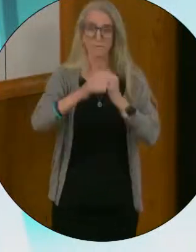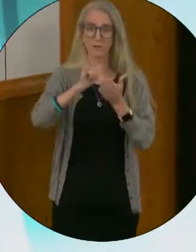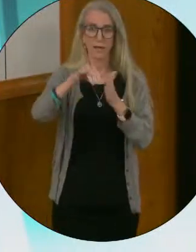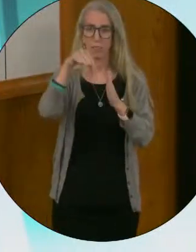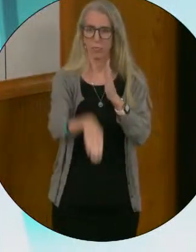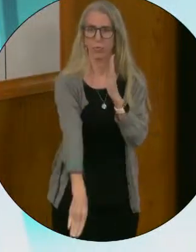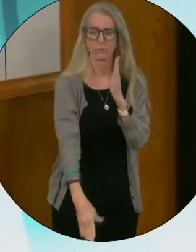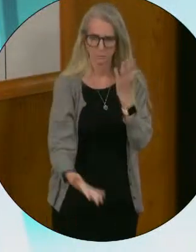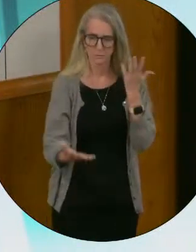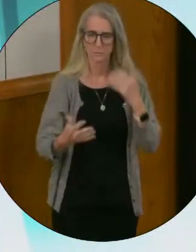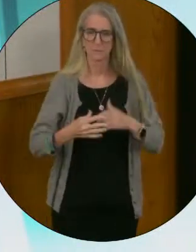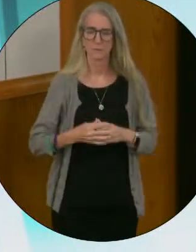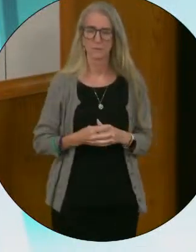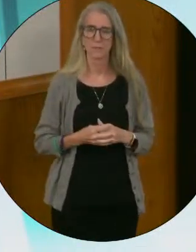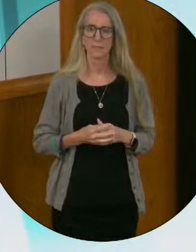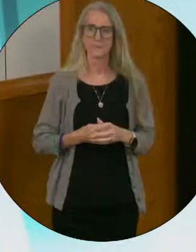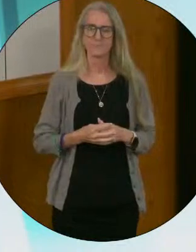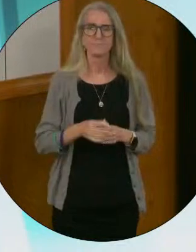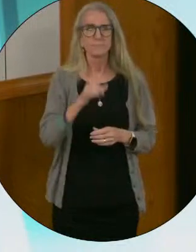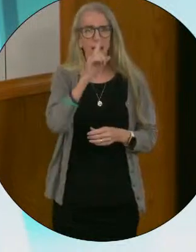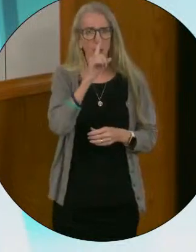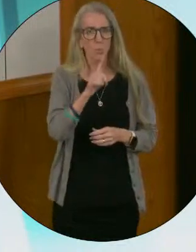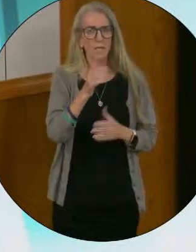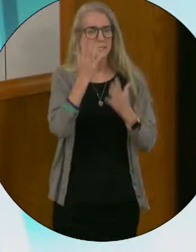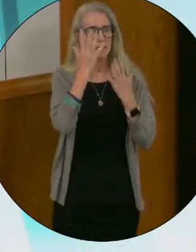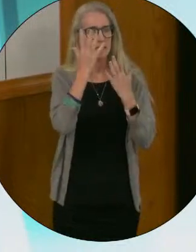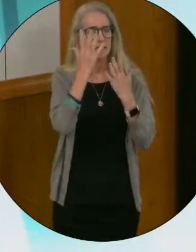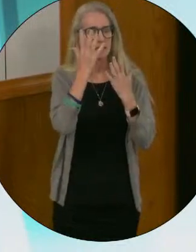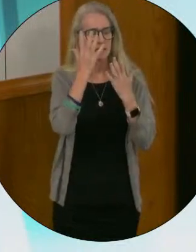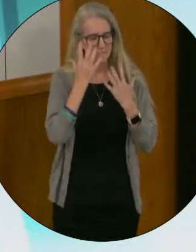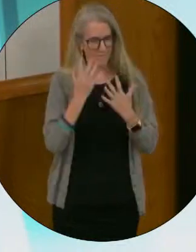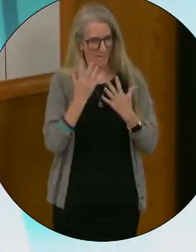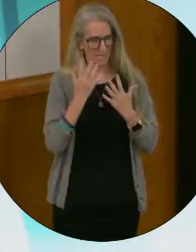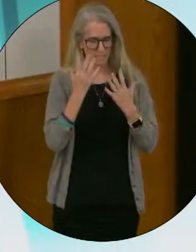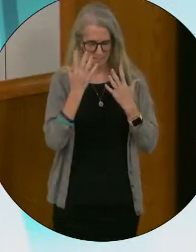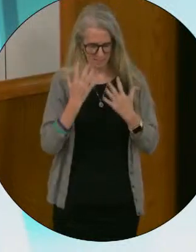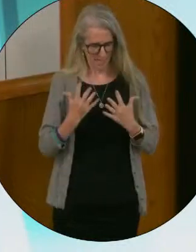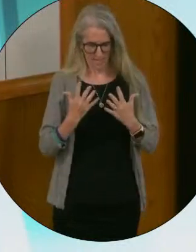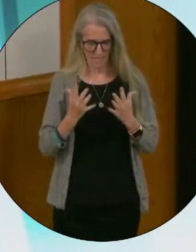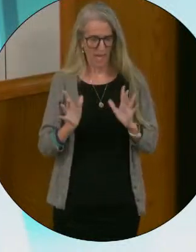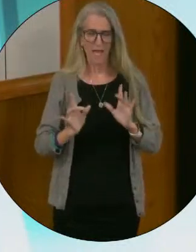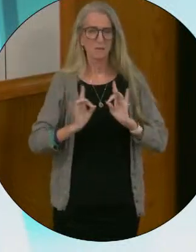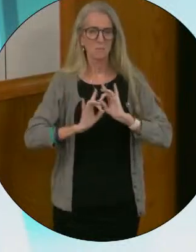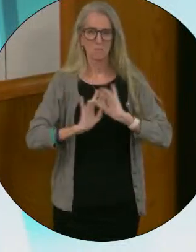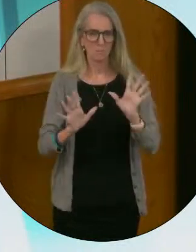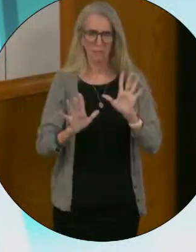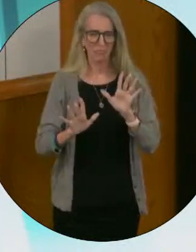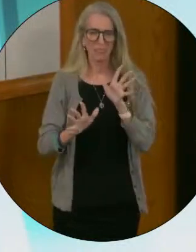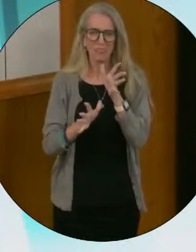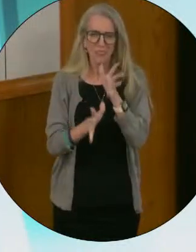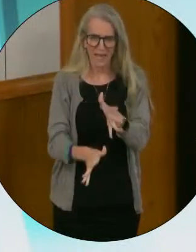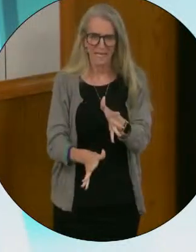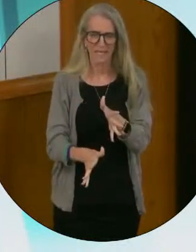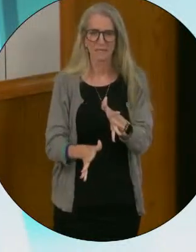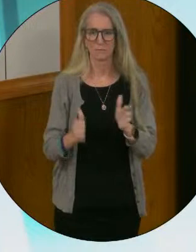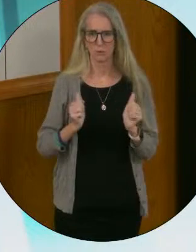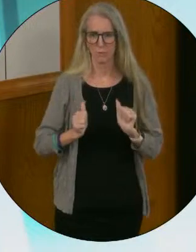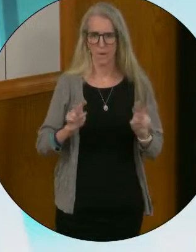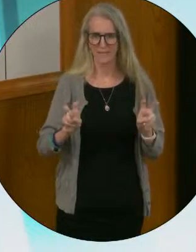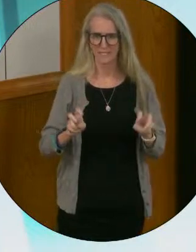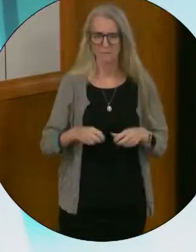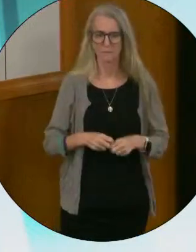there. It was a sad, sad, and pathetic performance. Comes time